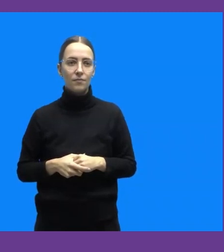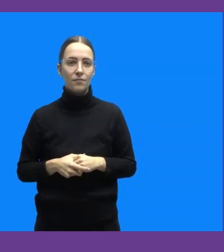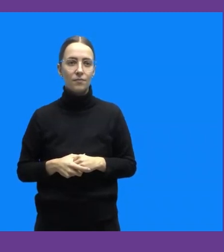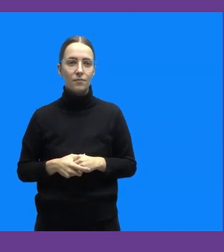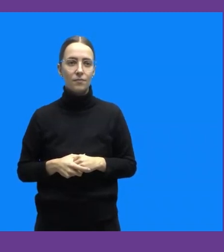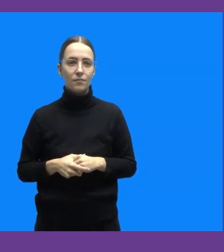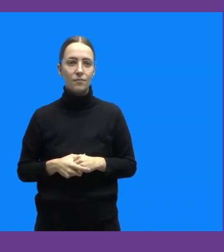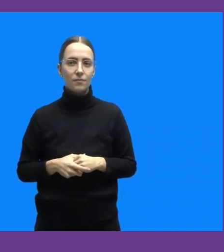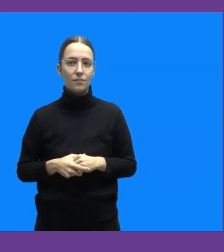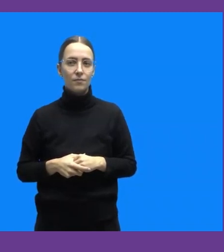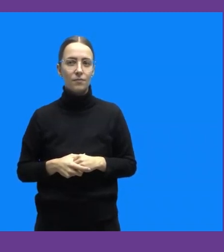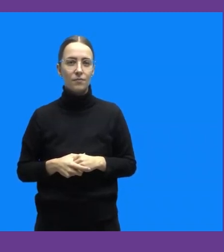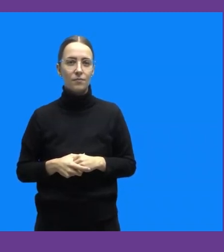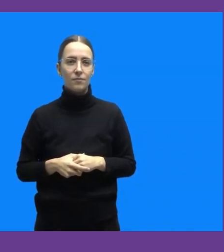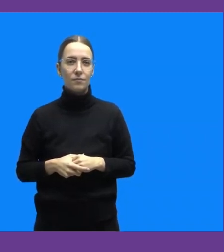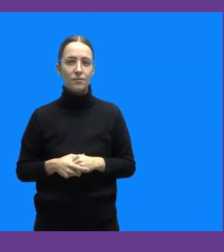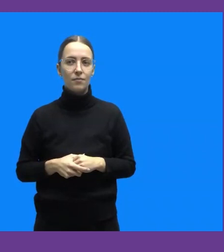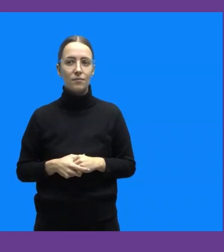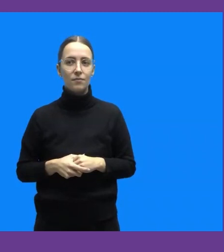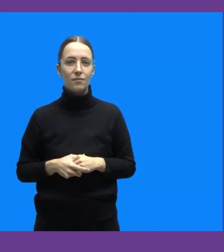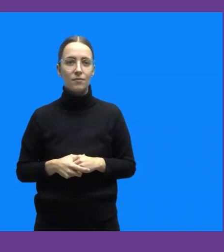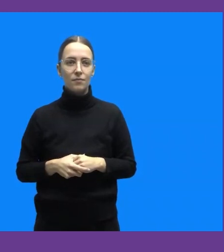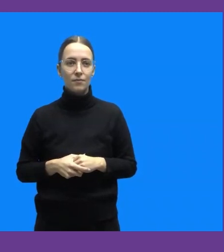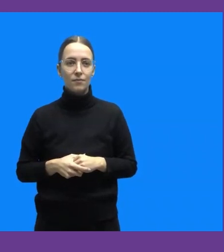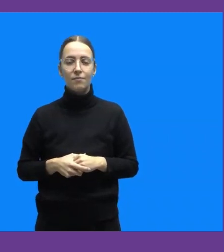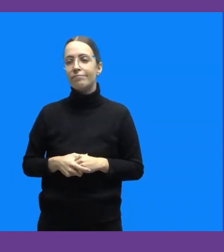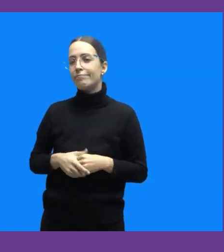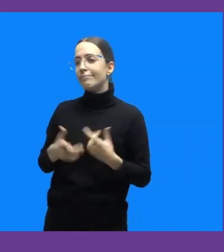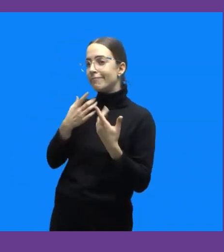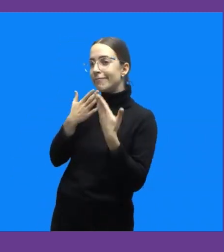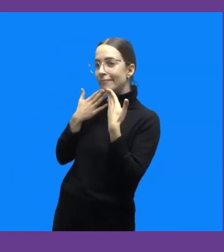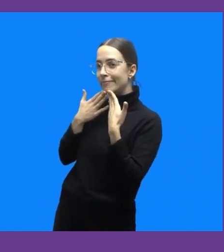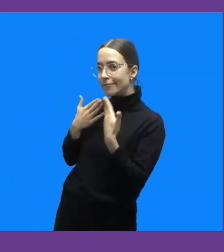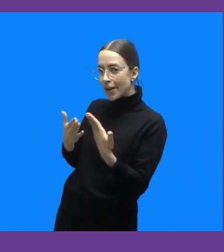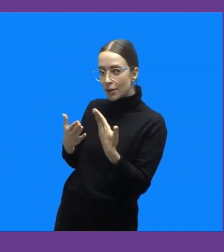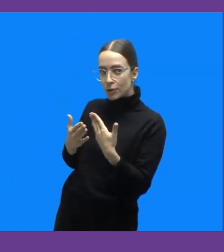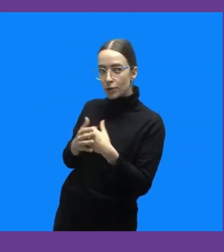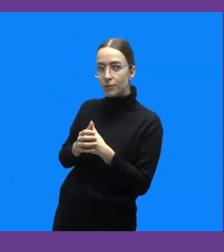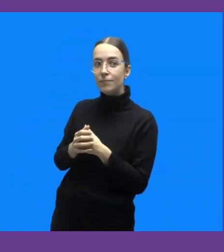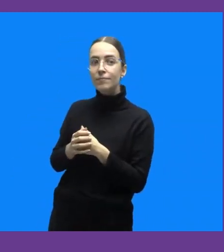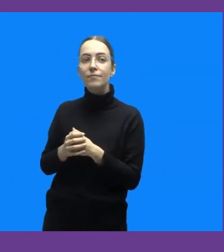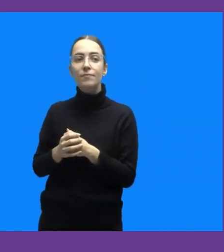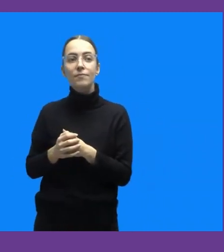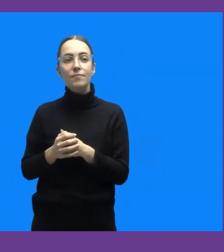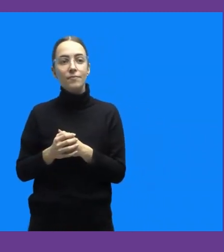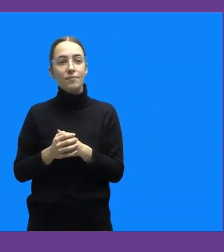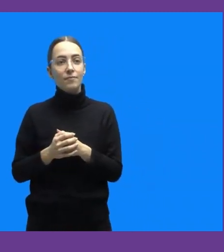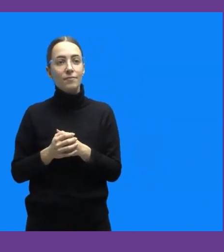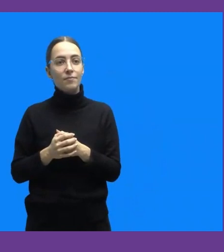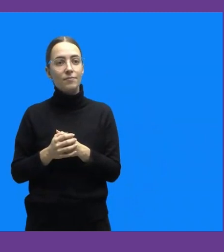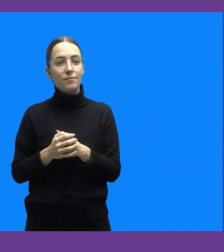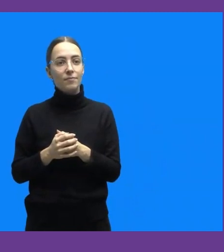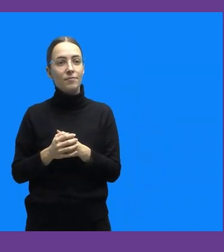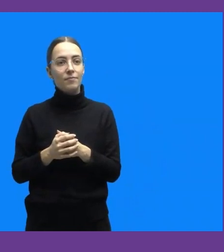ground, the majority of programmes in DCU have a work placement element. And as a result of that, we have students with disabilities who go